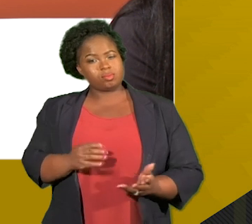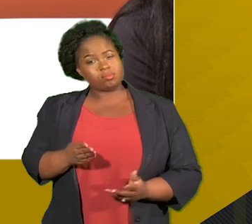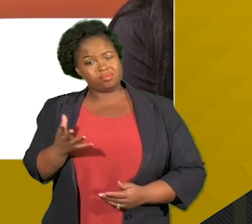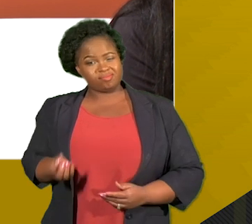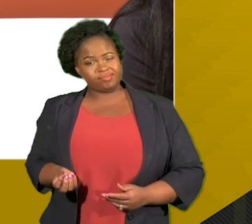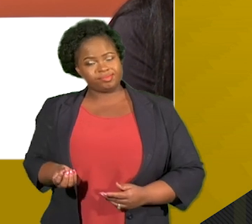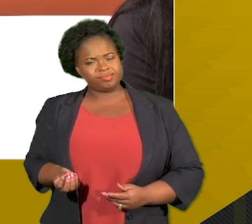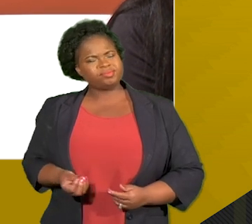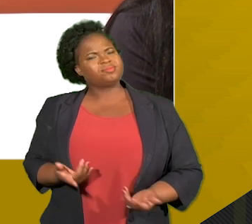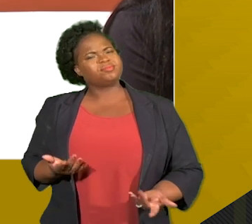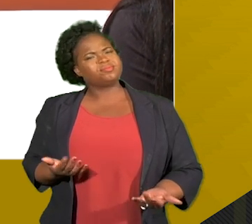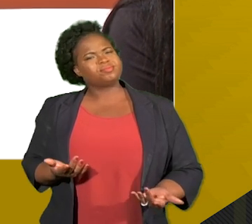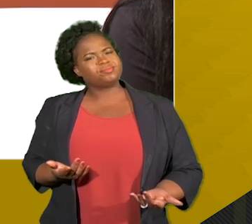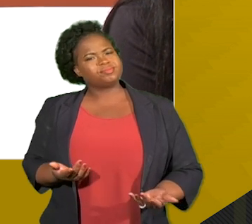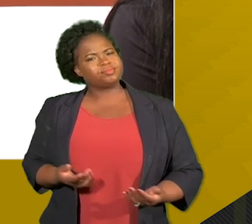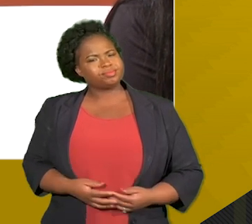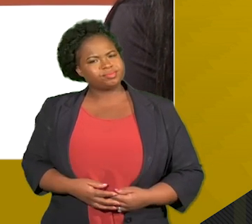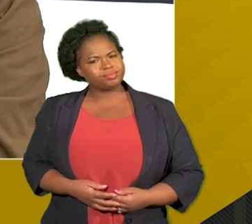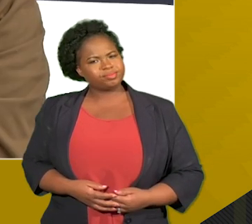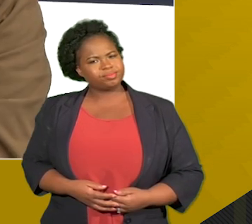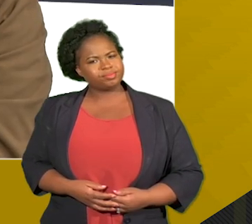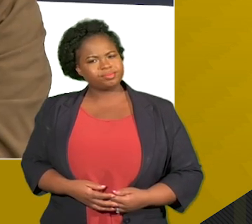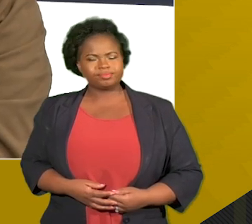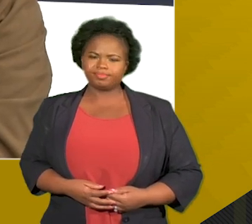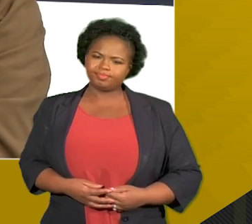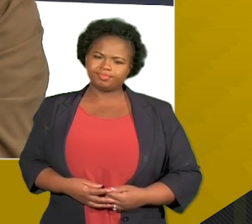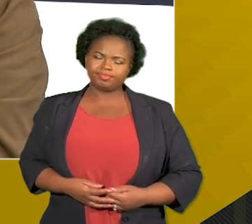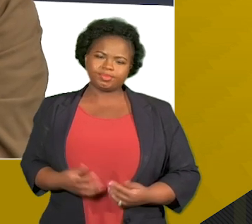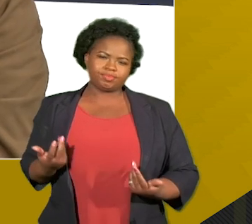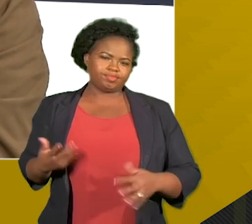Yeah. What was the story for those who don't know? Yo.